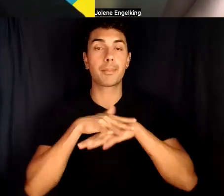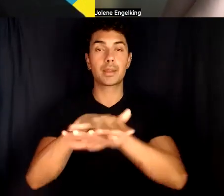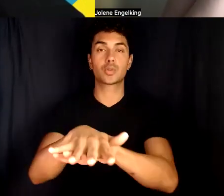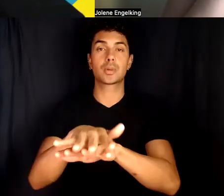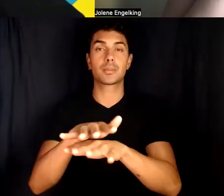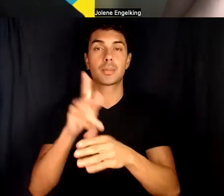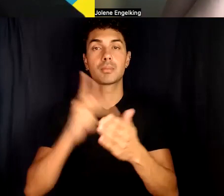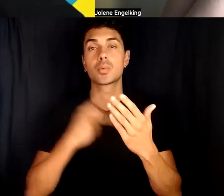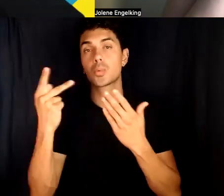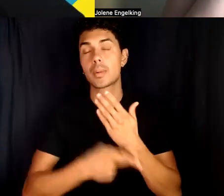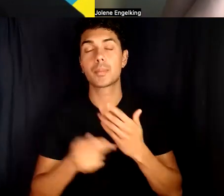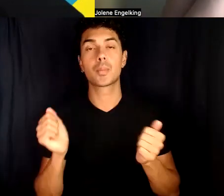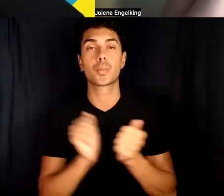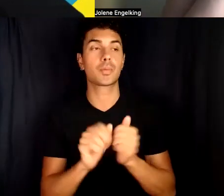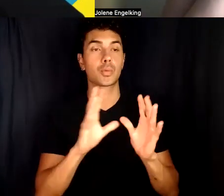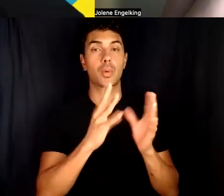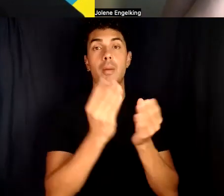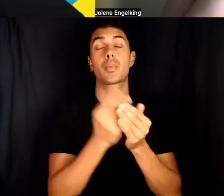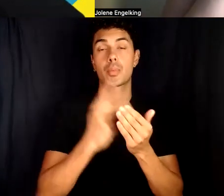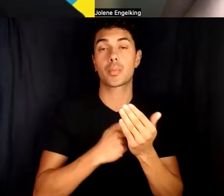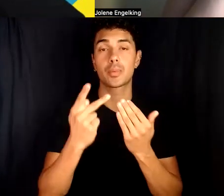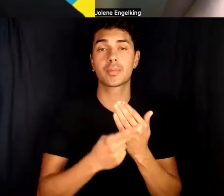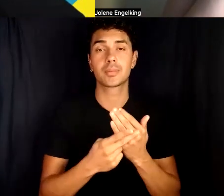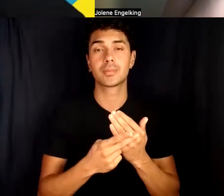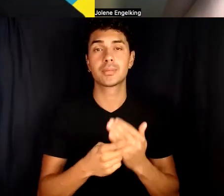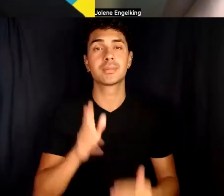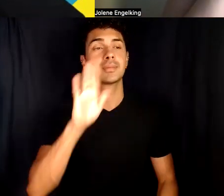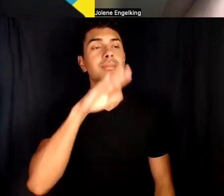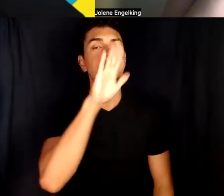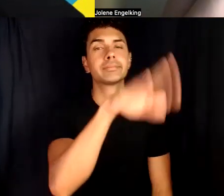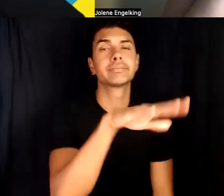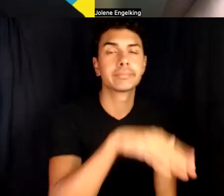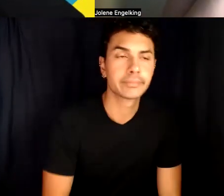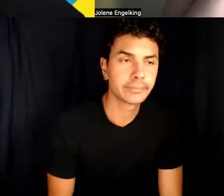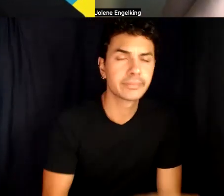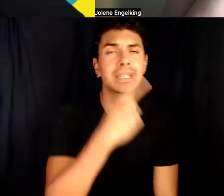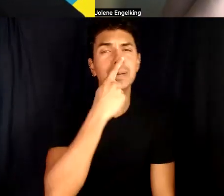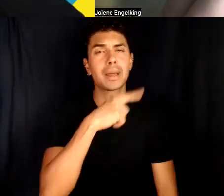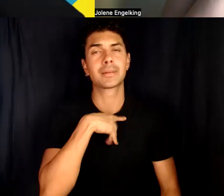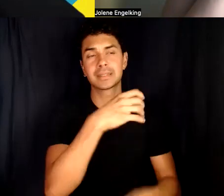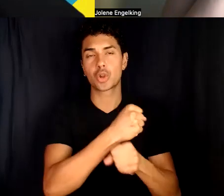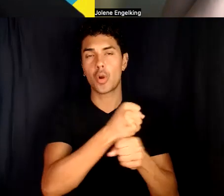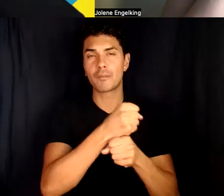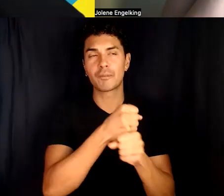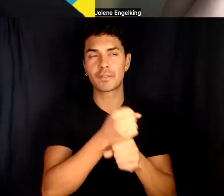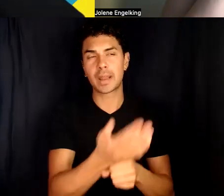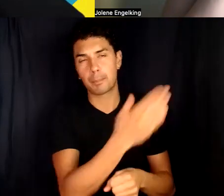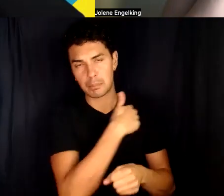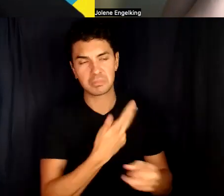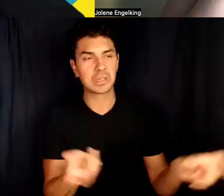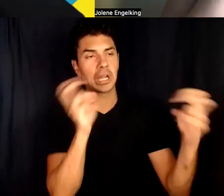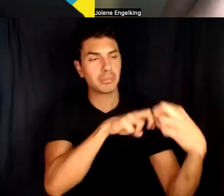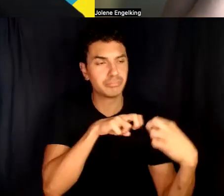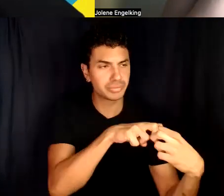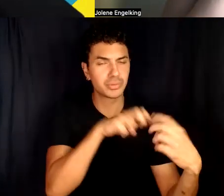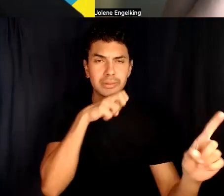works very closely with a tribal program, take somebody out for coffee and just have a conversation. And you can ask some of those questions like, hey,